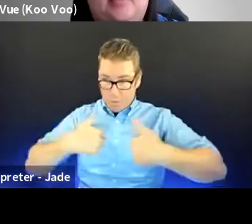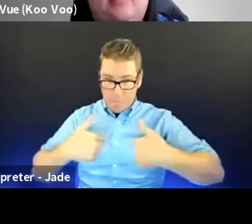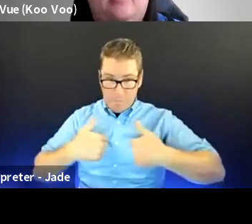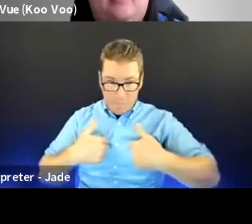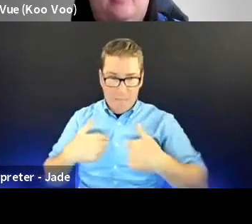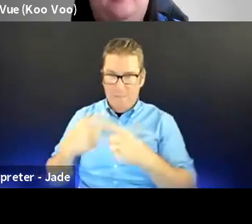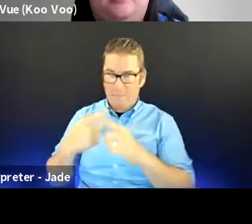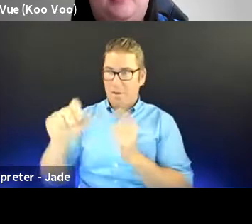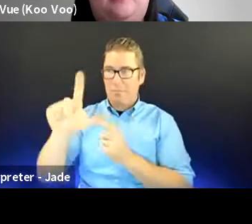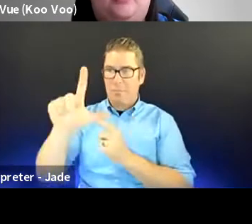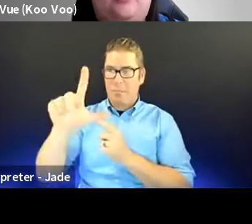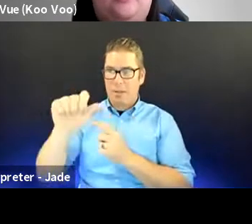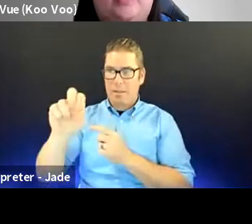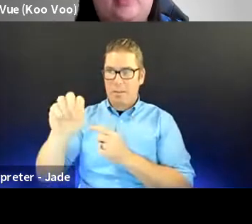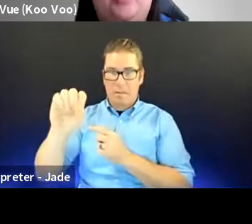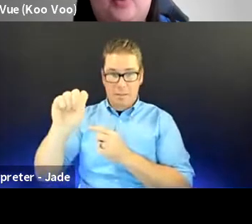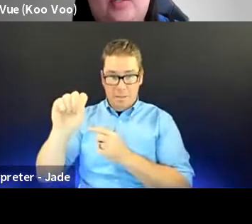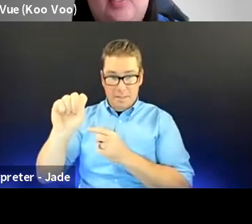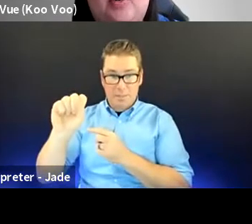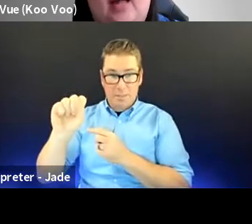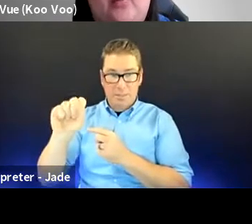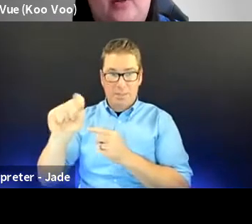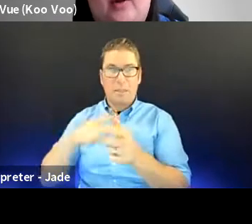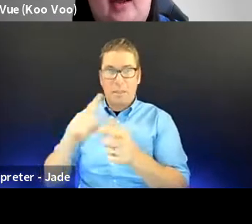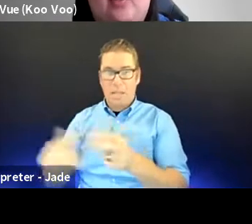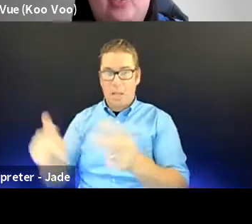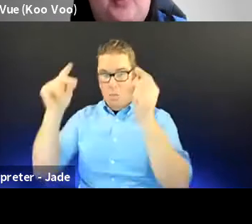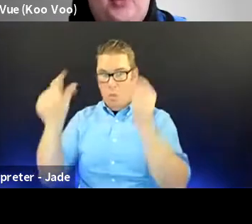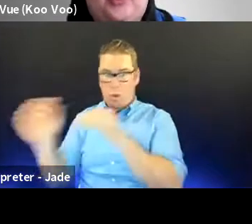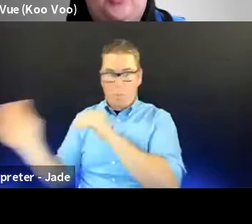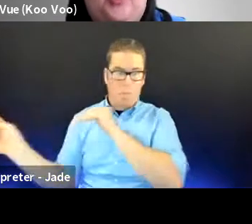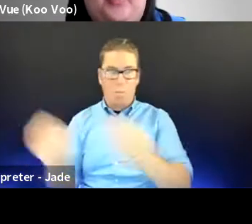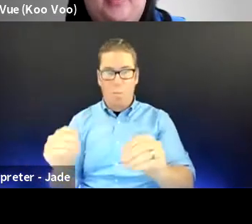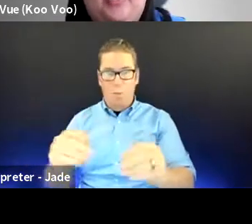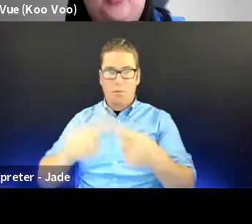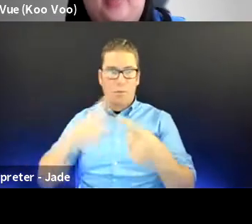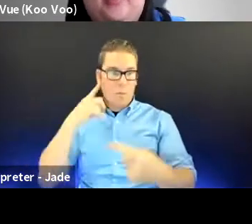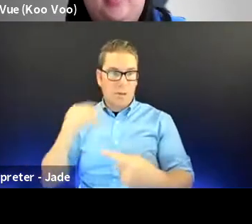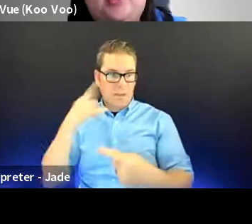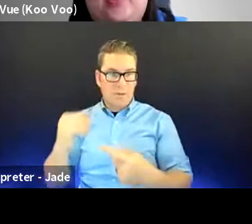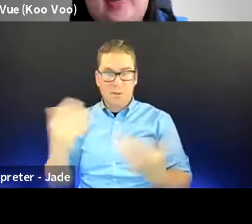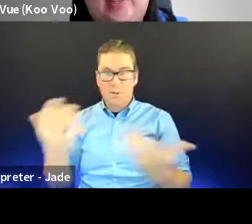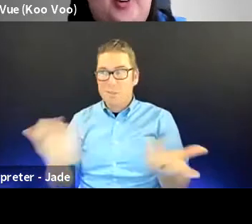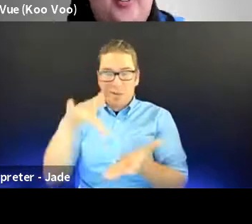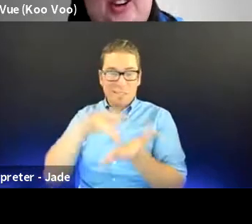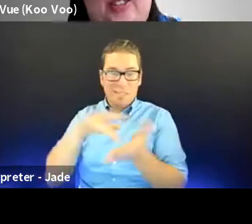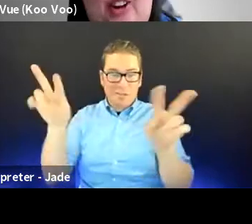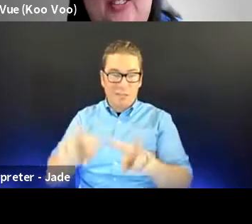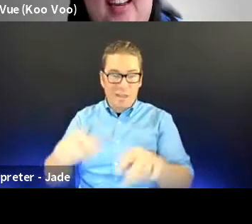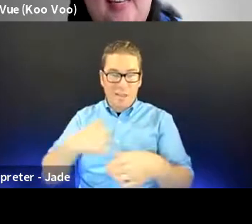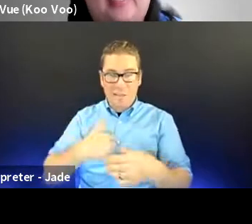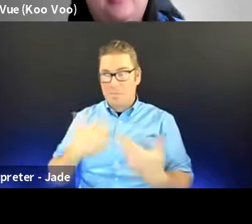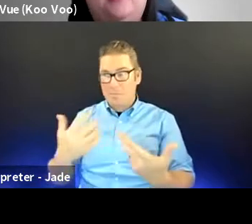Laos. And then they quickly moved to California right after. So I pretty much grew up in the Central Valley. So I didn't go very